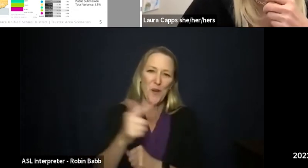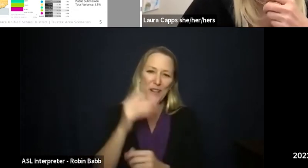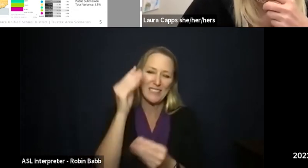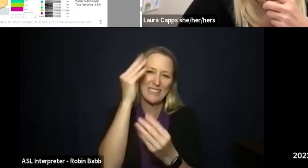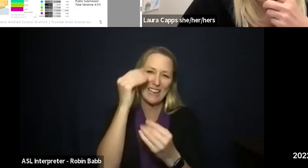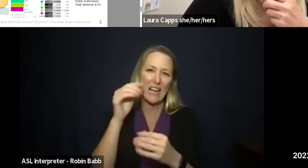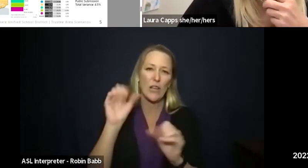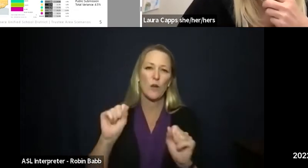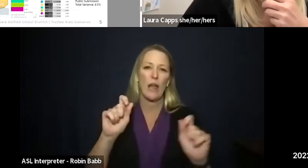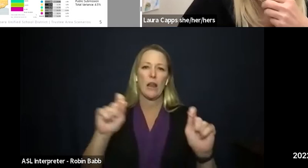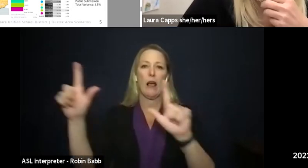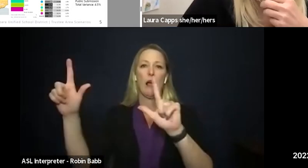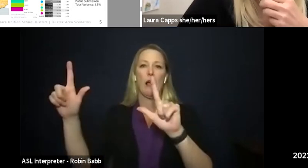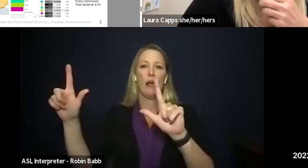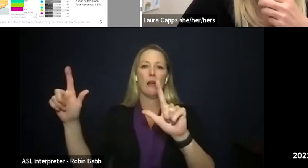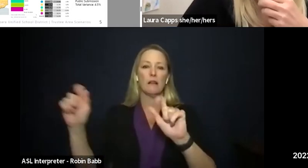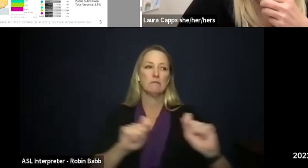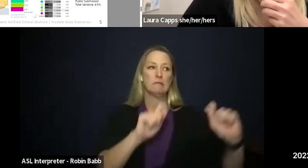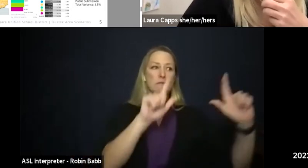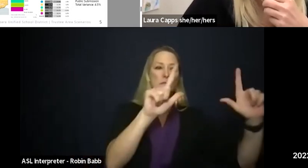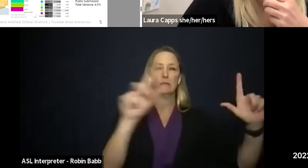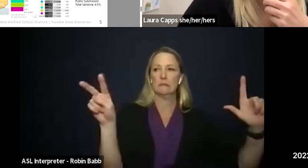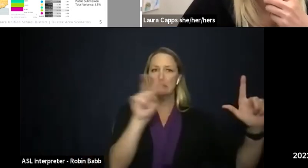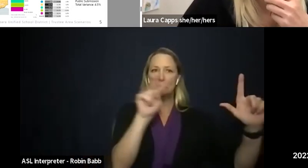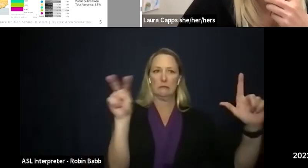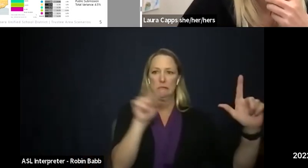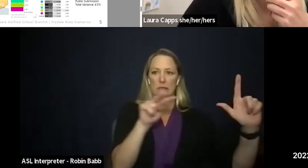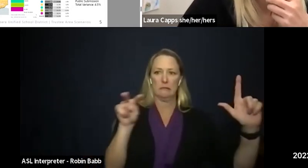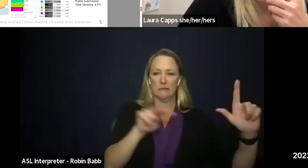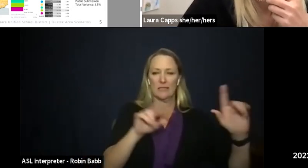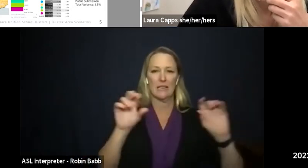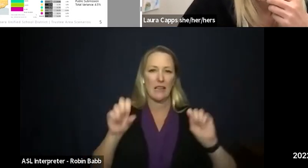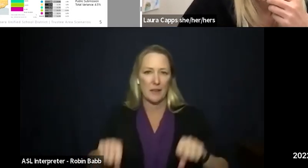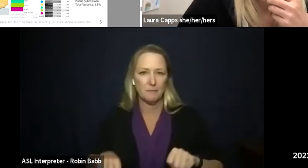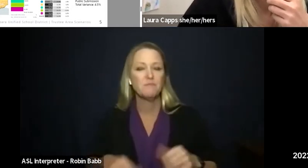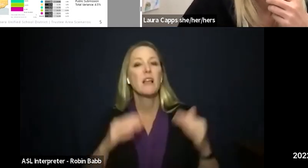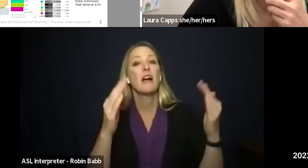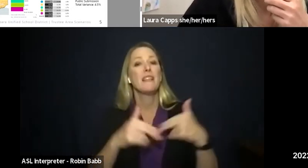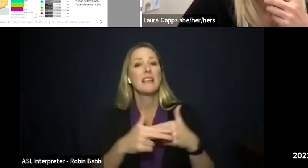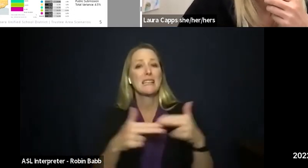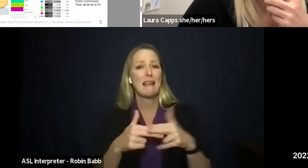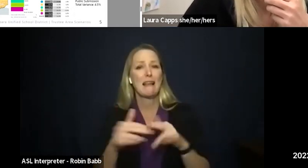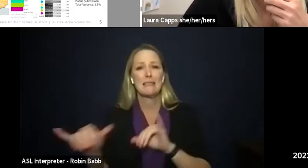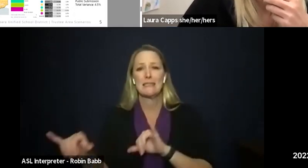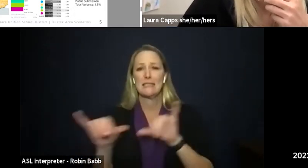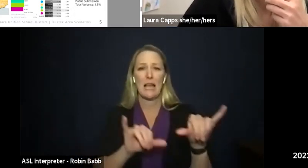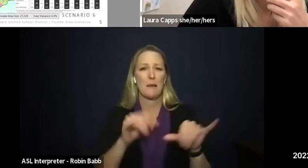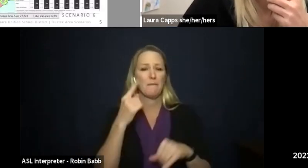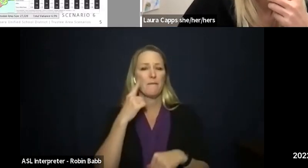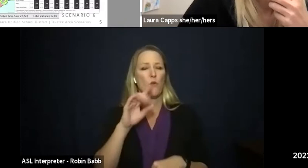to um and then did the same thing on the next slide for your